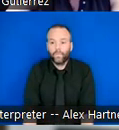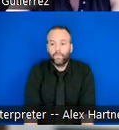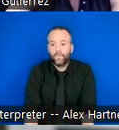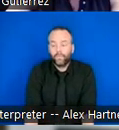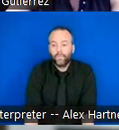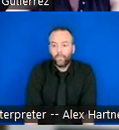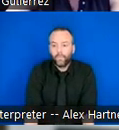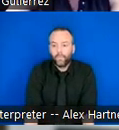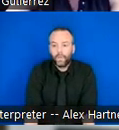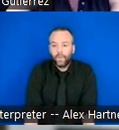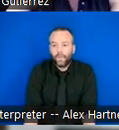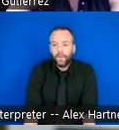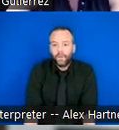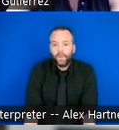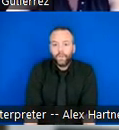settled in.